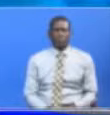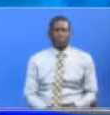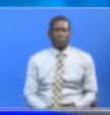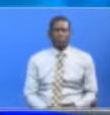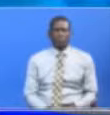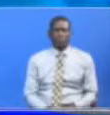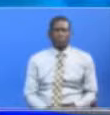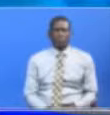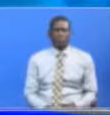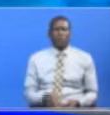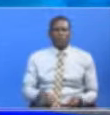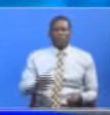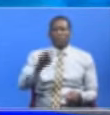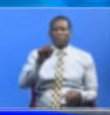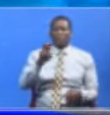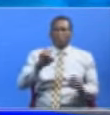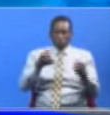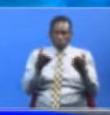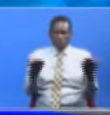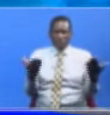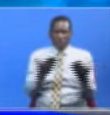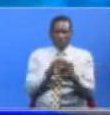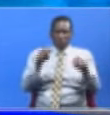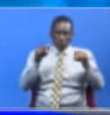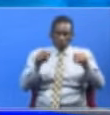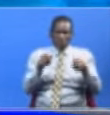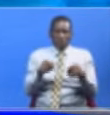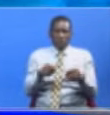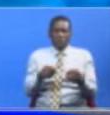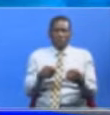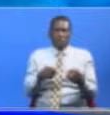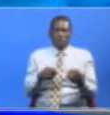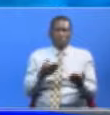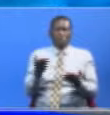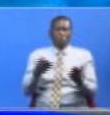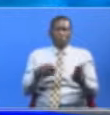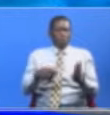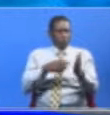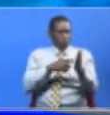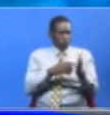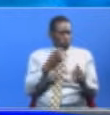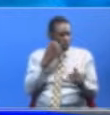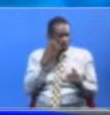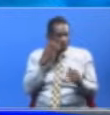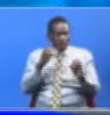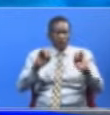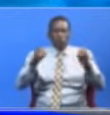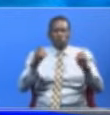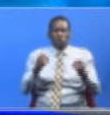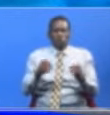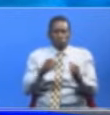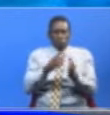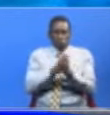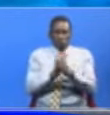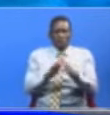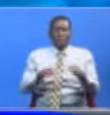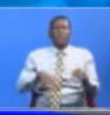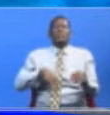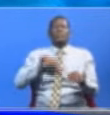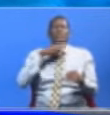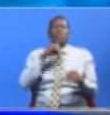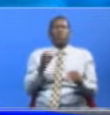You're watching NTV tonight on this day that we are covering a very sad breaking news story. The passing of